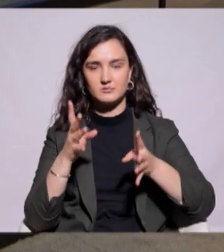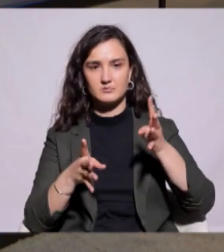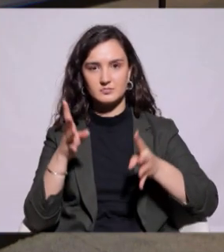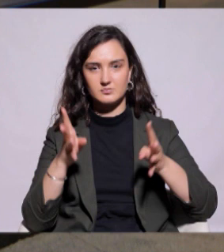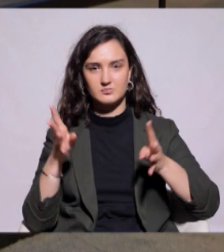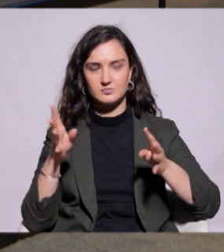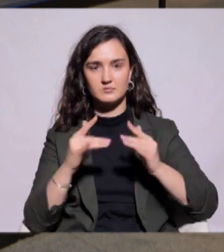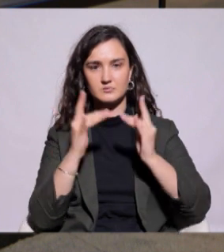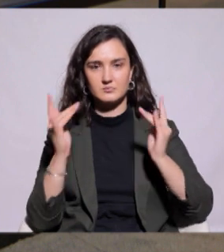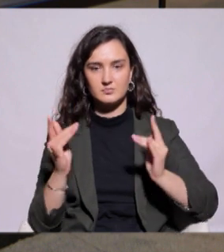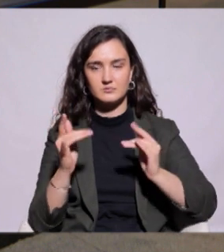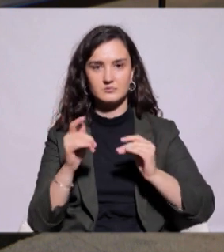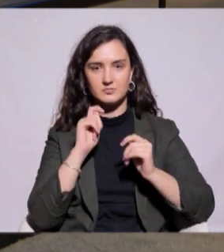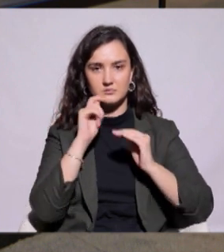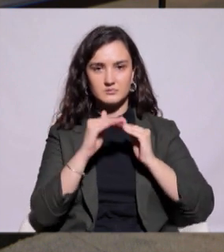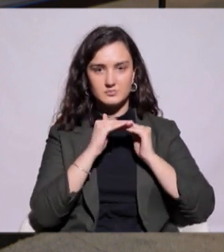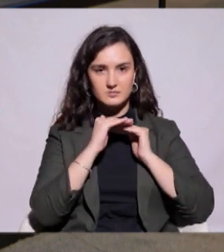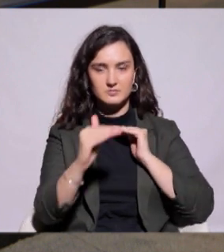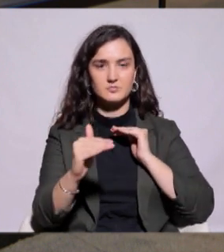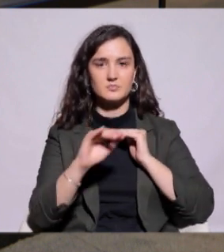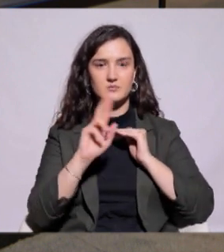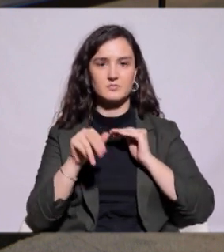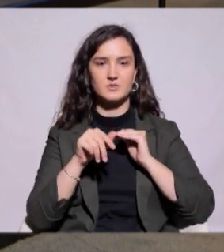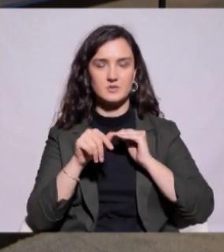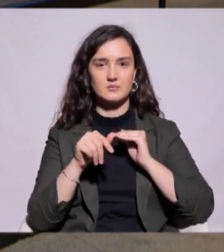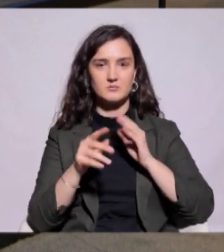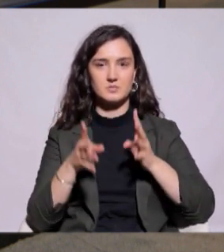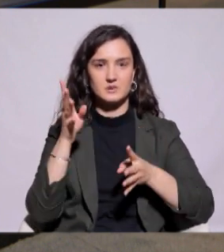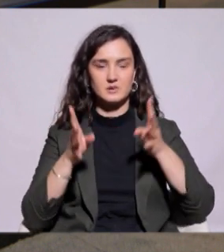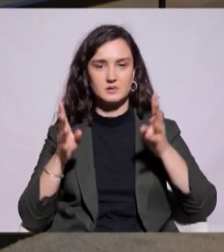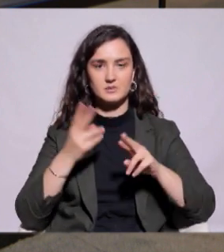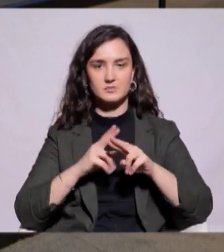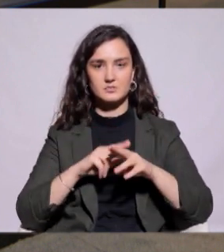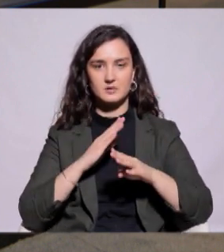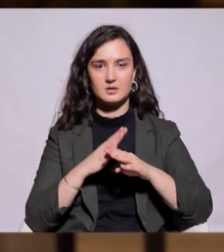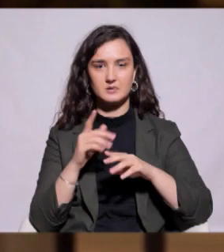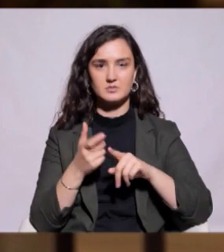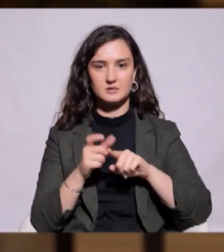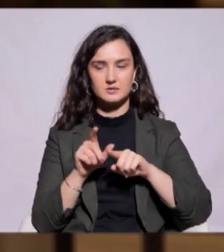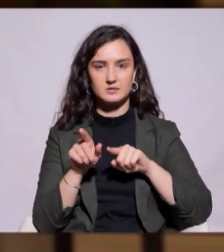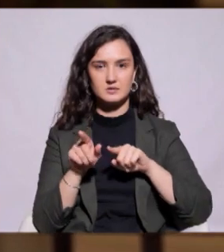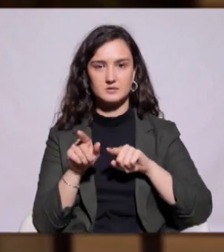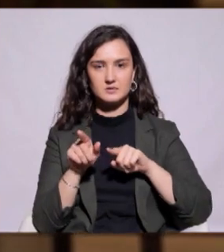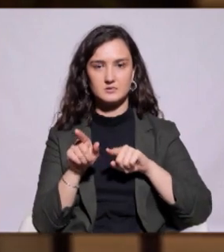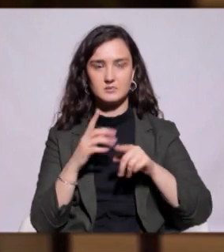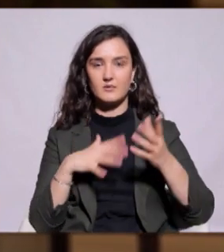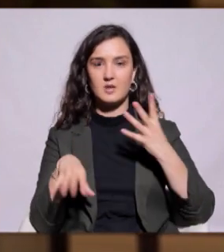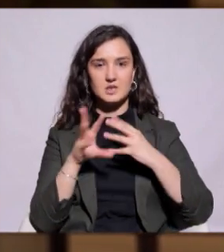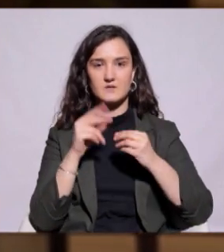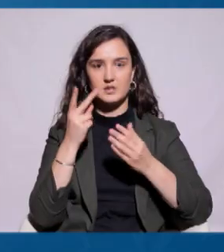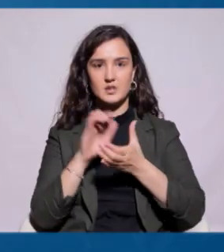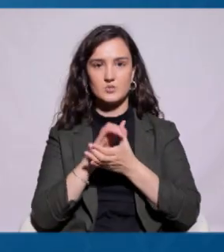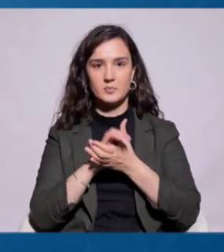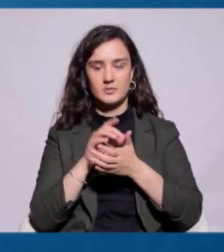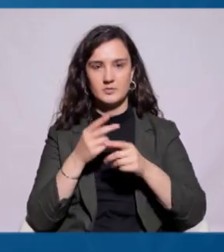roads, bridges, and buildings? Yes, I do, Miss Sophie, and this is the most common of all of